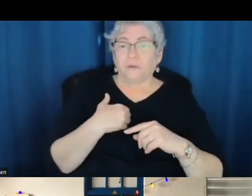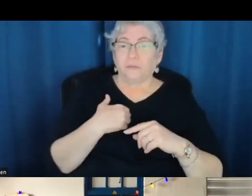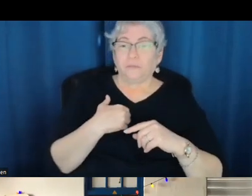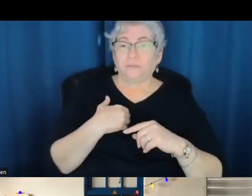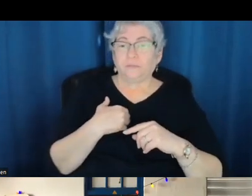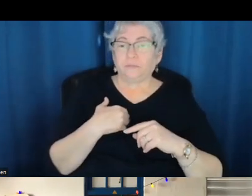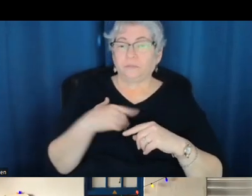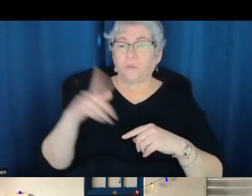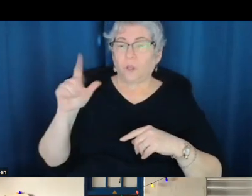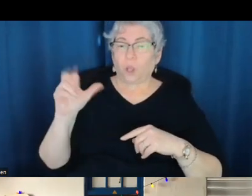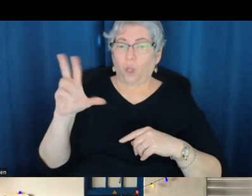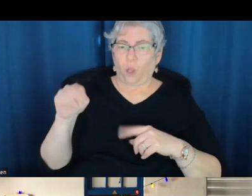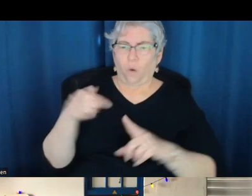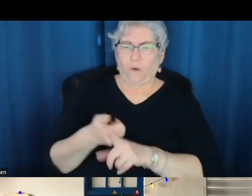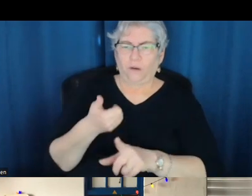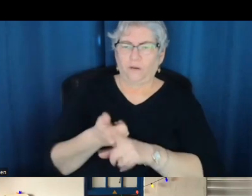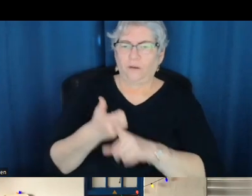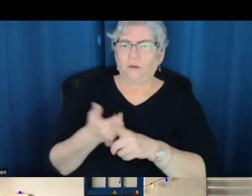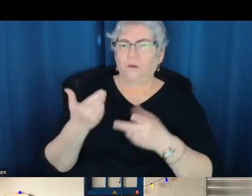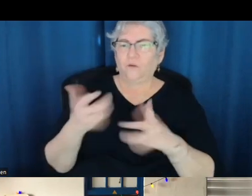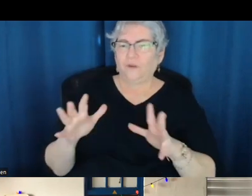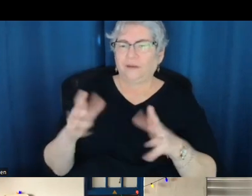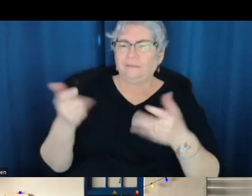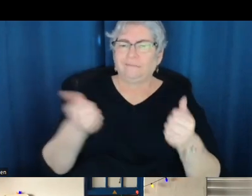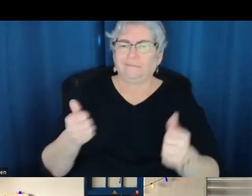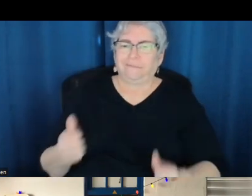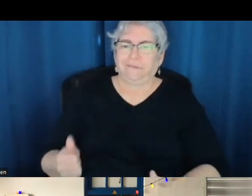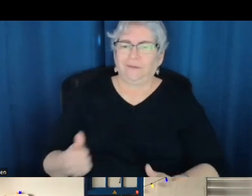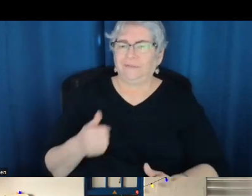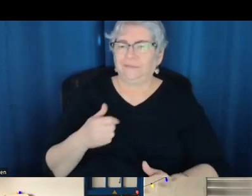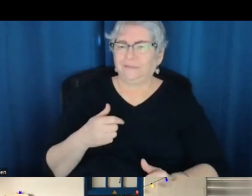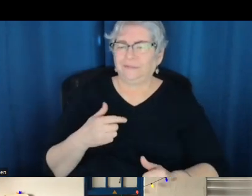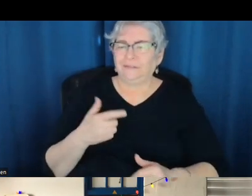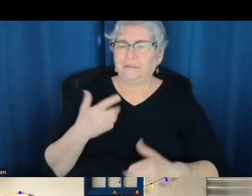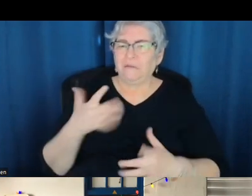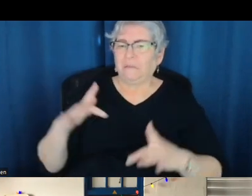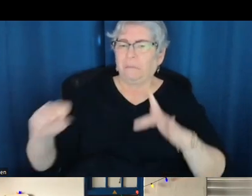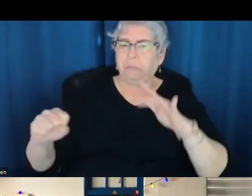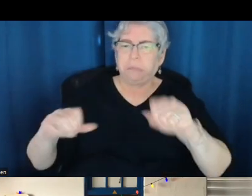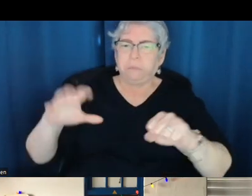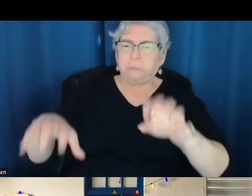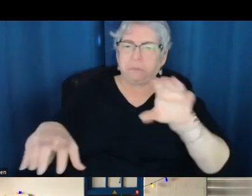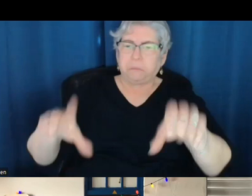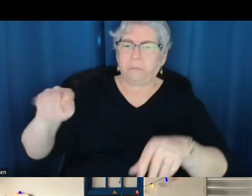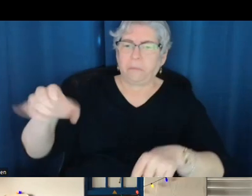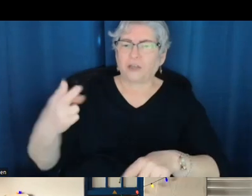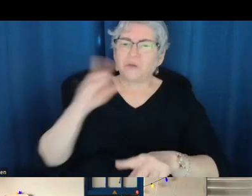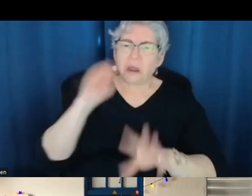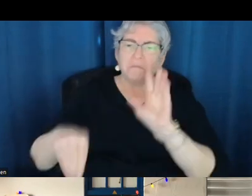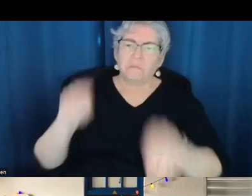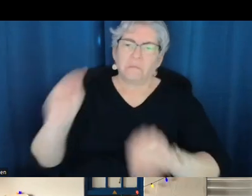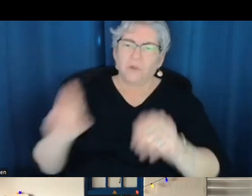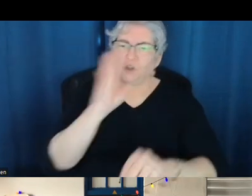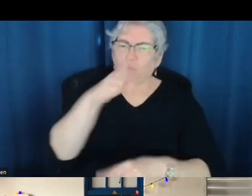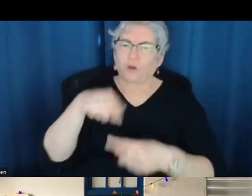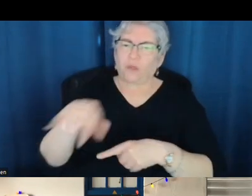a lawn that's already in decline or it's already patchy, it is possible to plant directly into it. I think